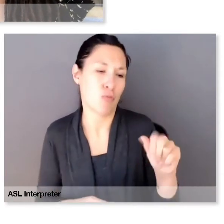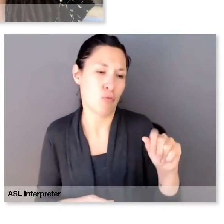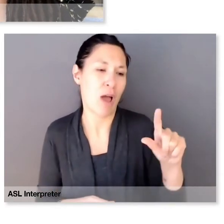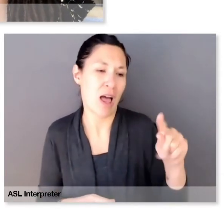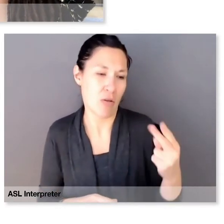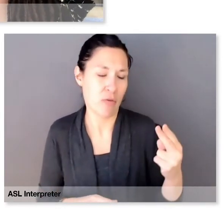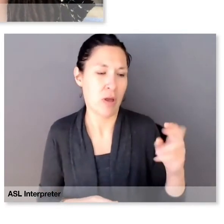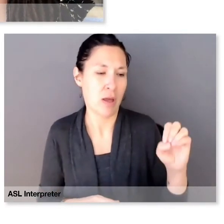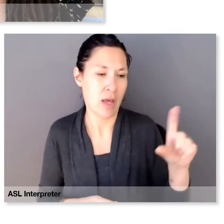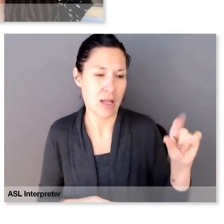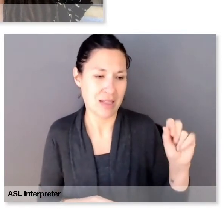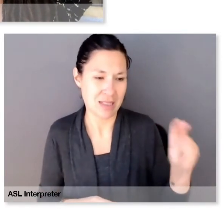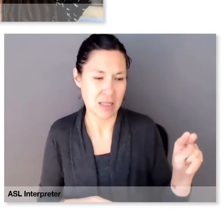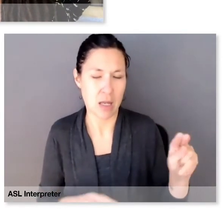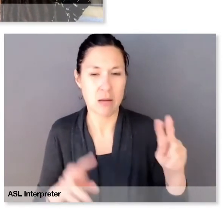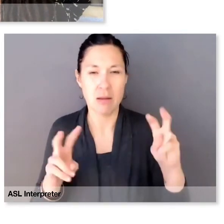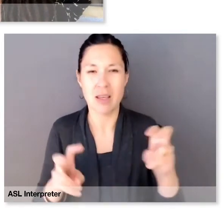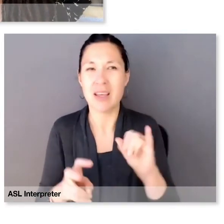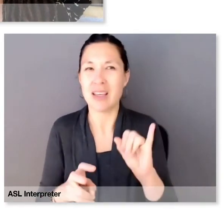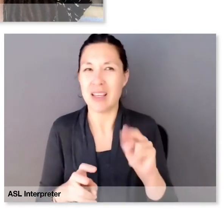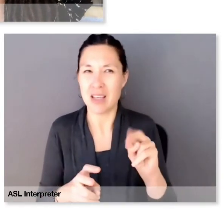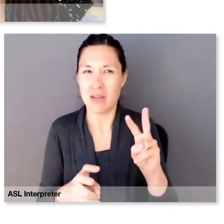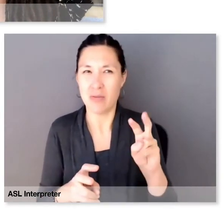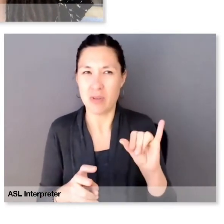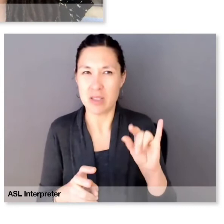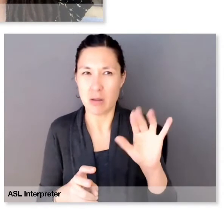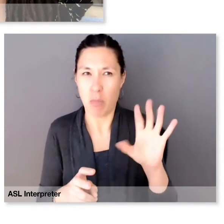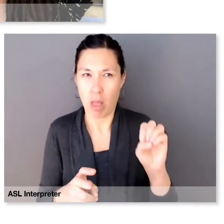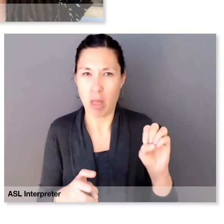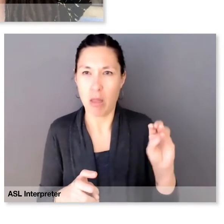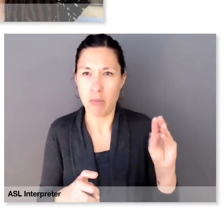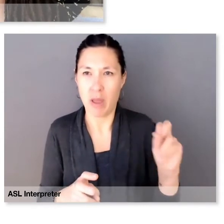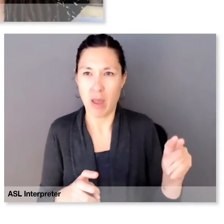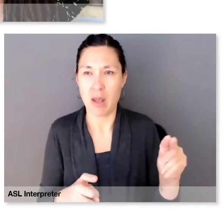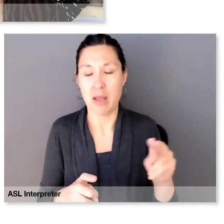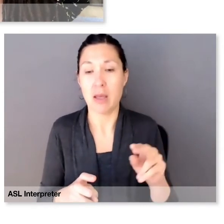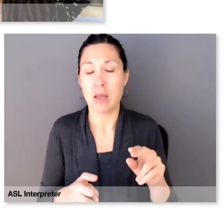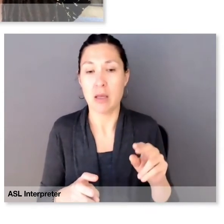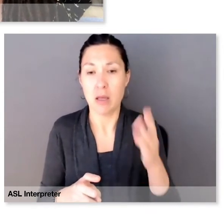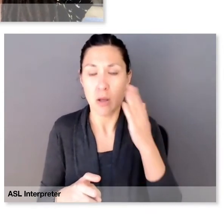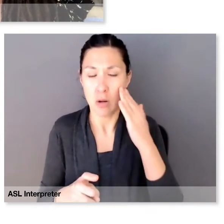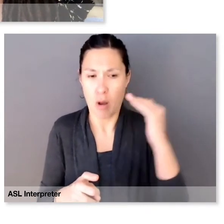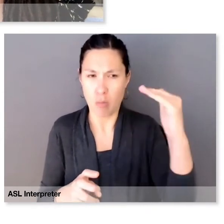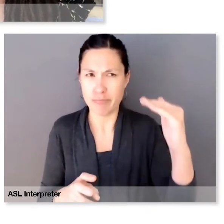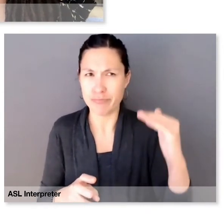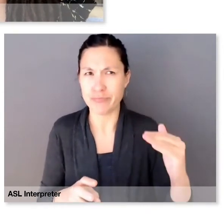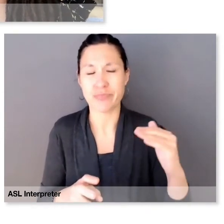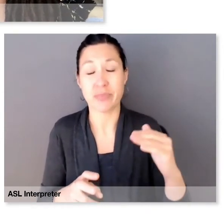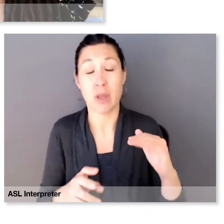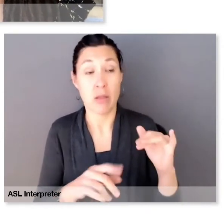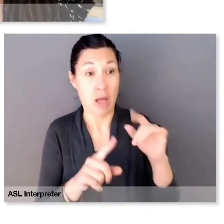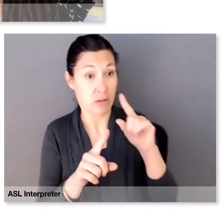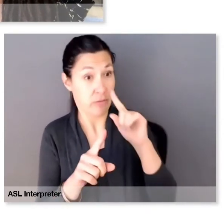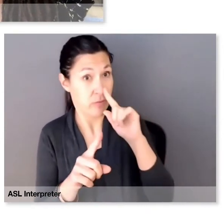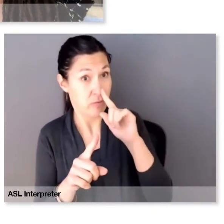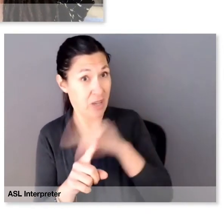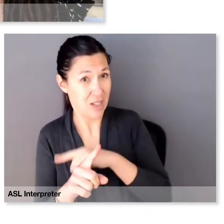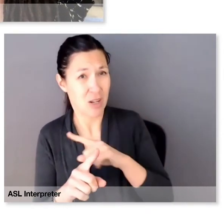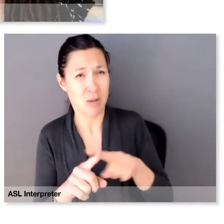that you could say from one lens are all within speculative, the domain of speculative fiction, but I actually think are some of the